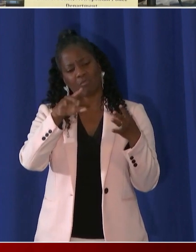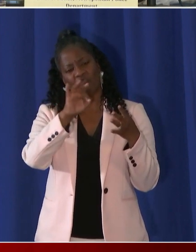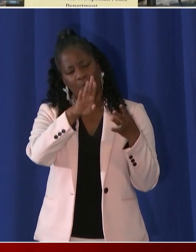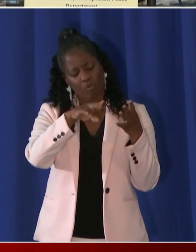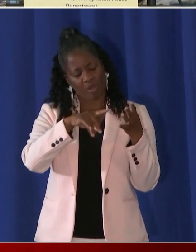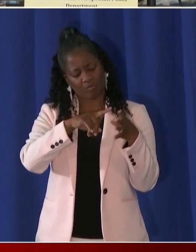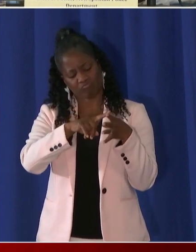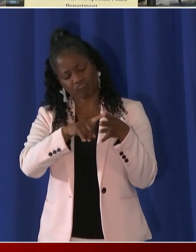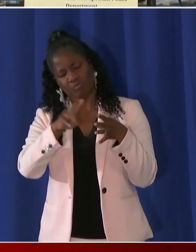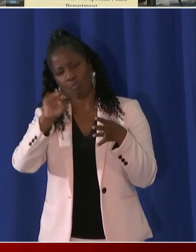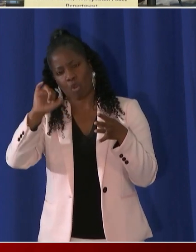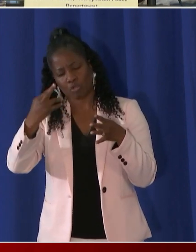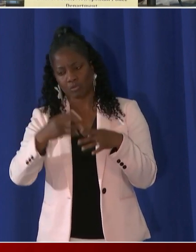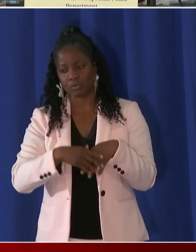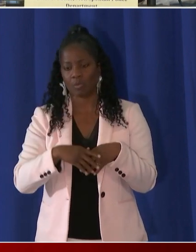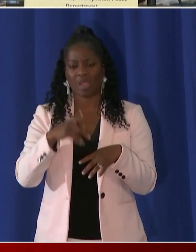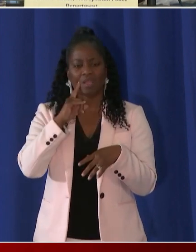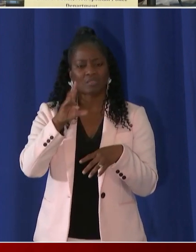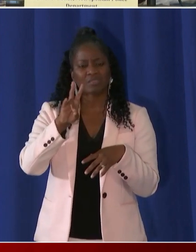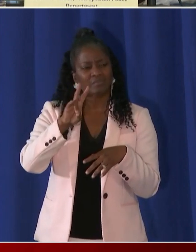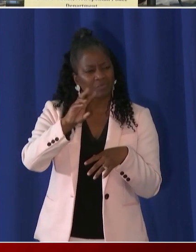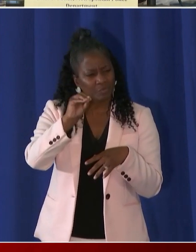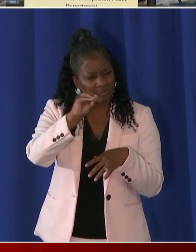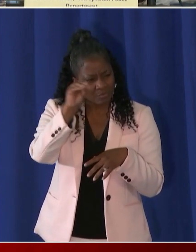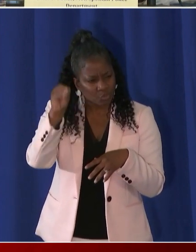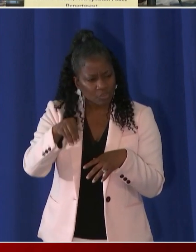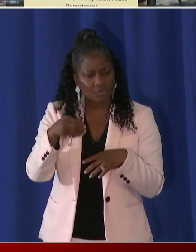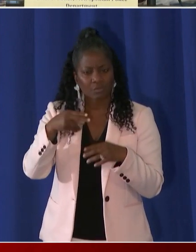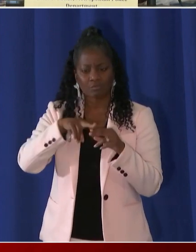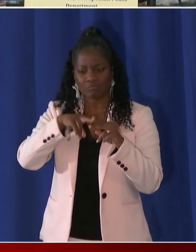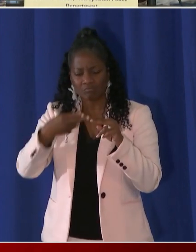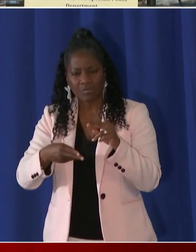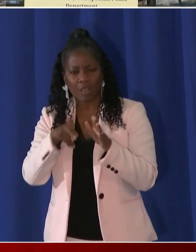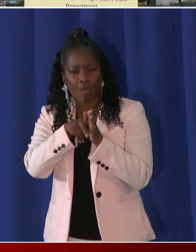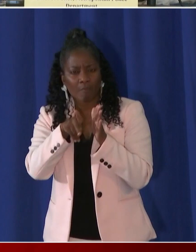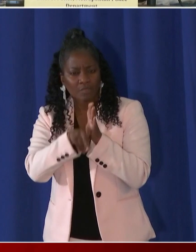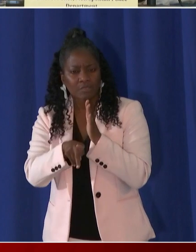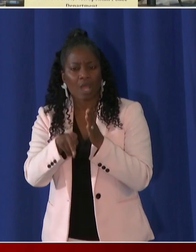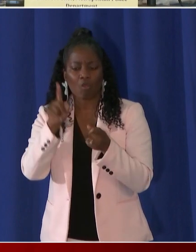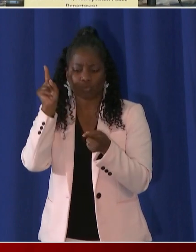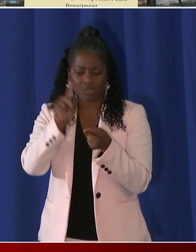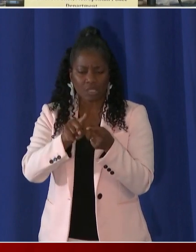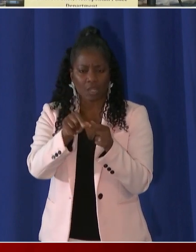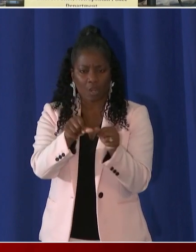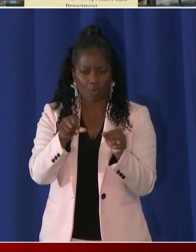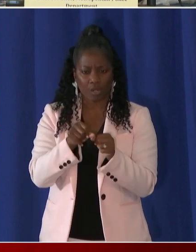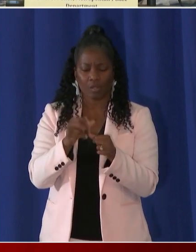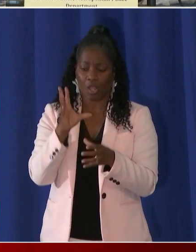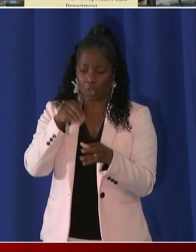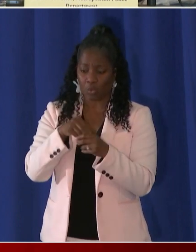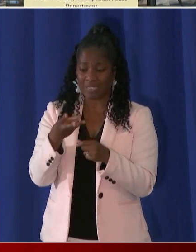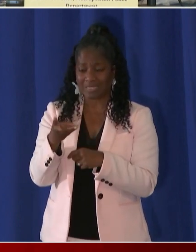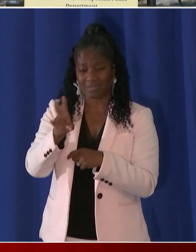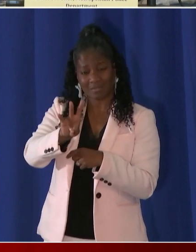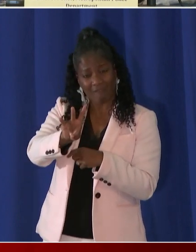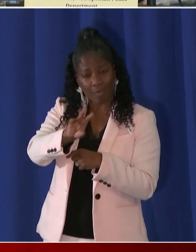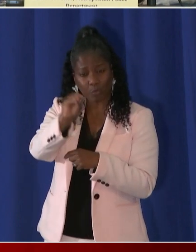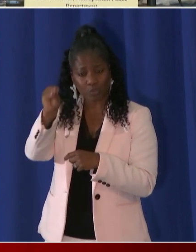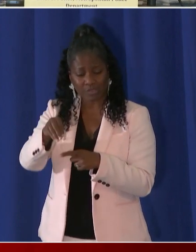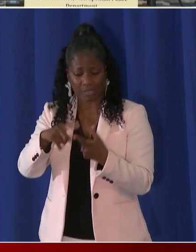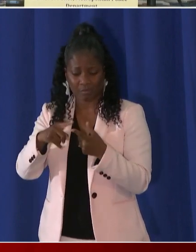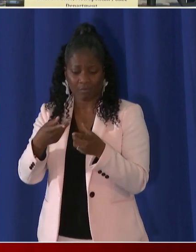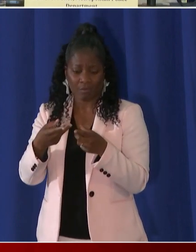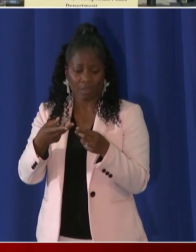been a 24% decrease in violent crime in the homicide reduction partnership areas, to include a 67% decrease in